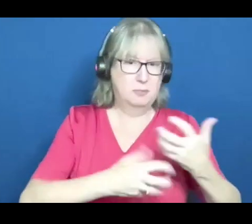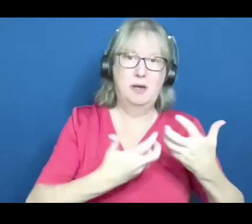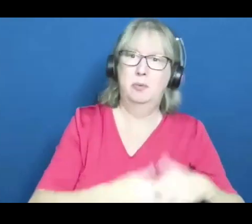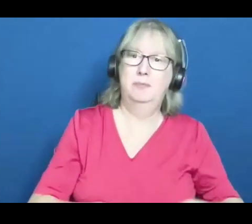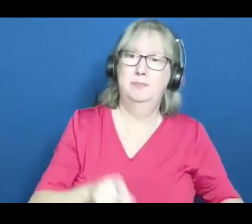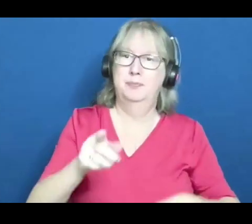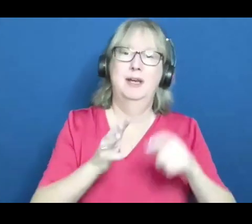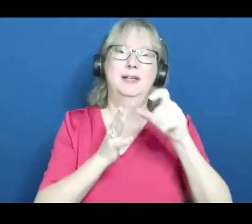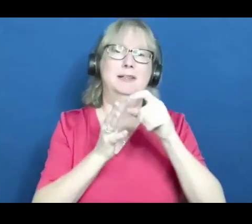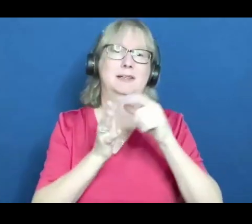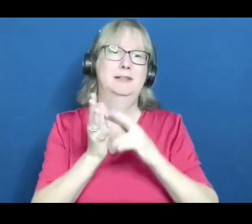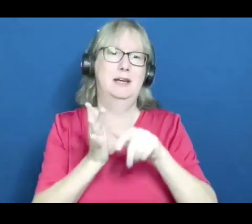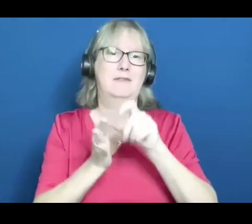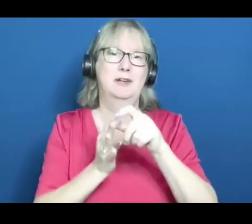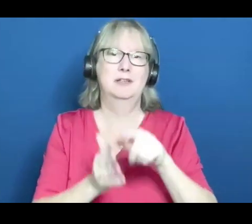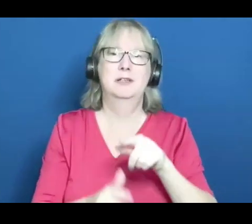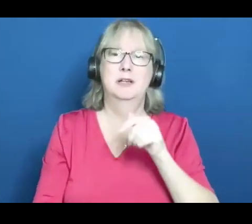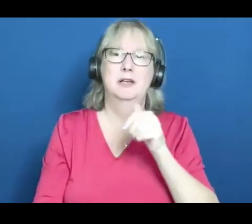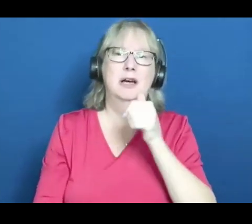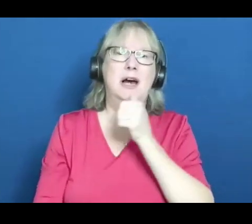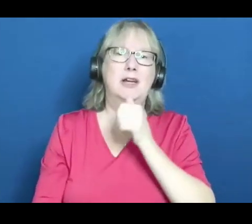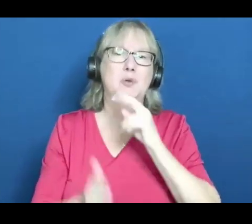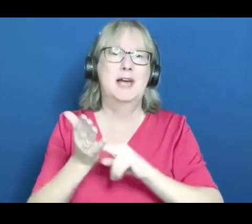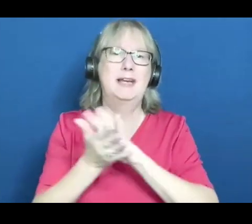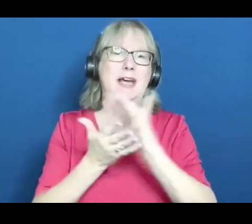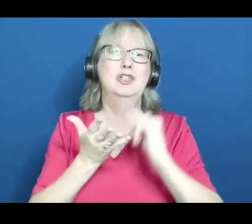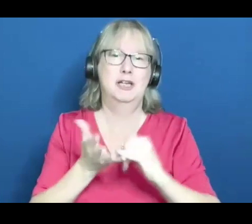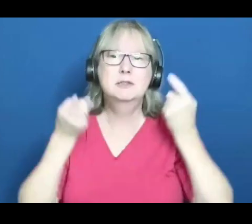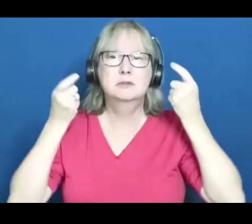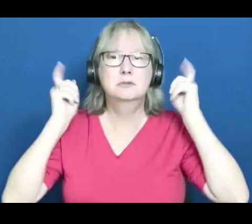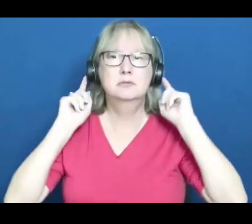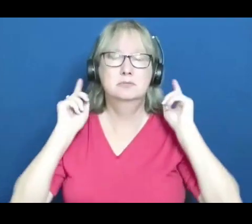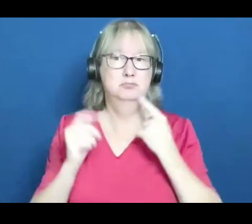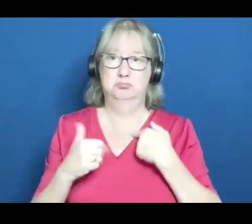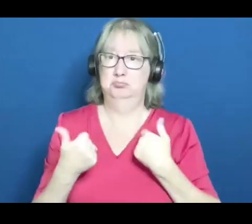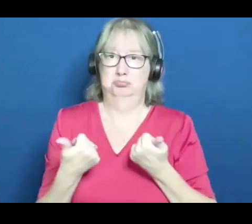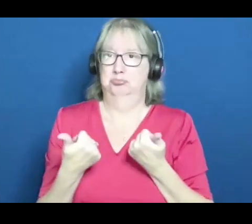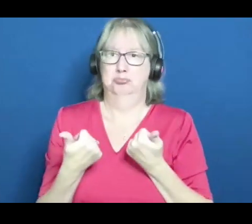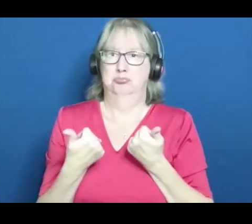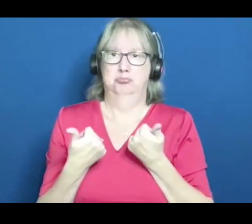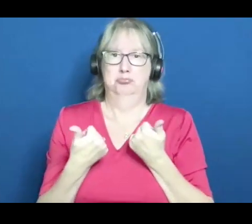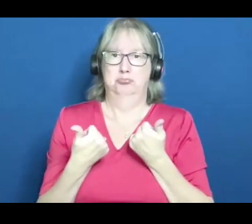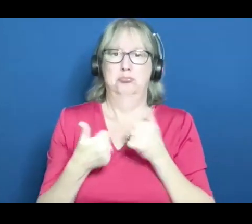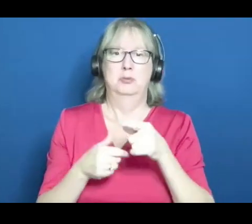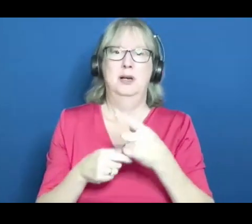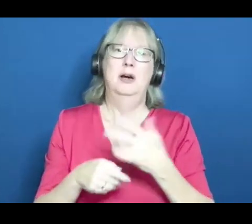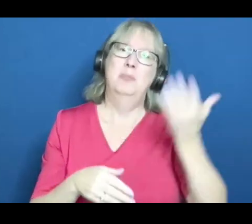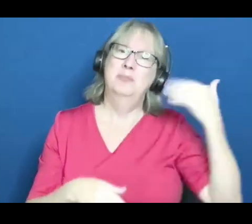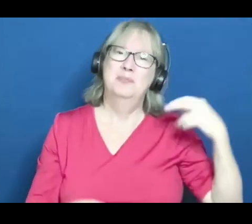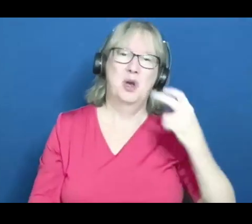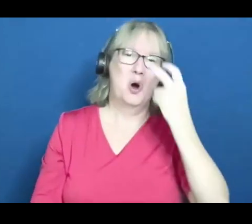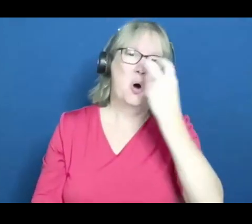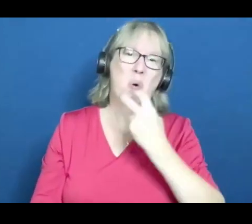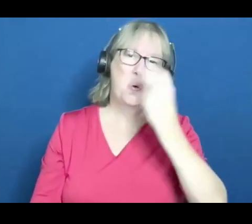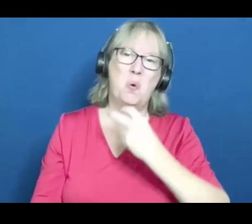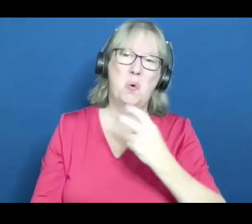I use NHS Oticon hearing aids. So I've got no issues with the connection to them. I had the older version before that,